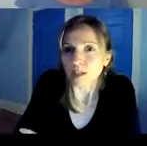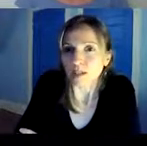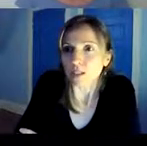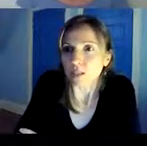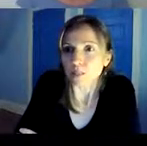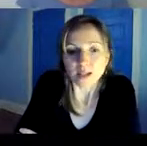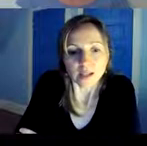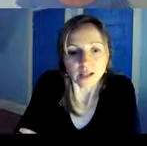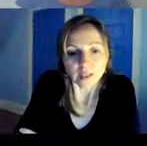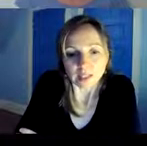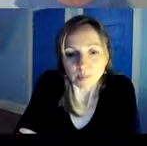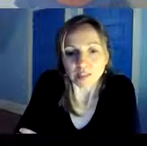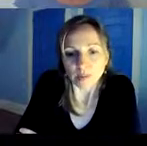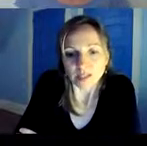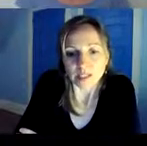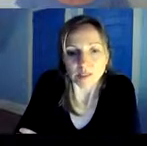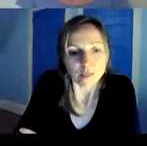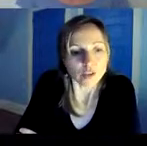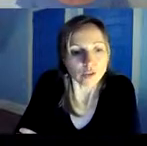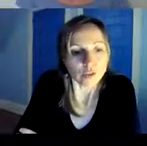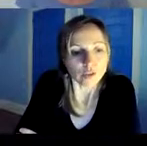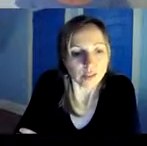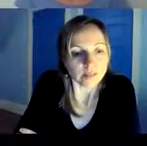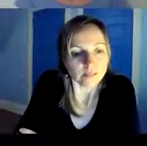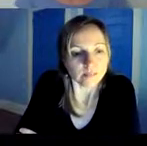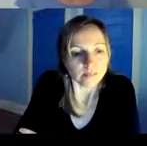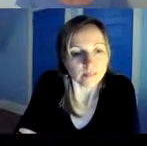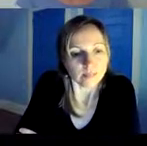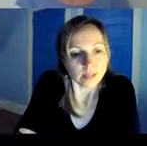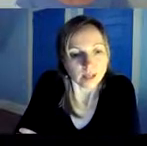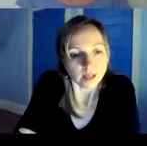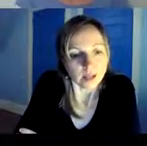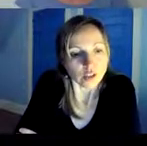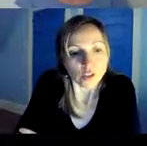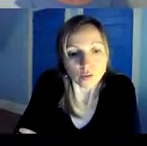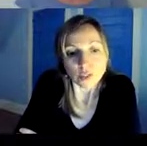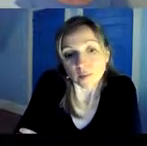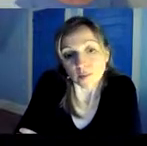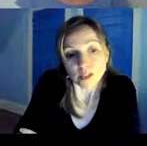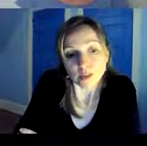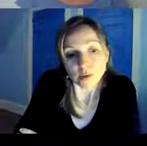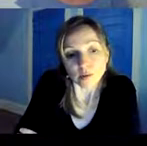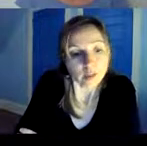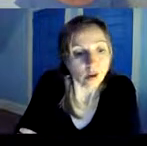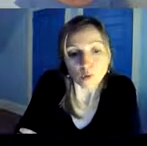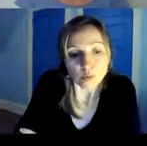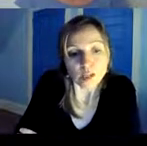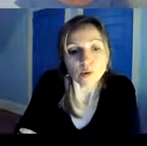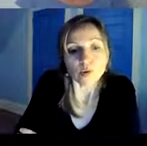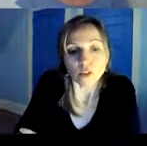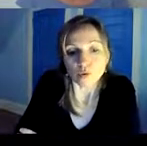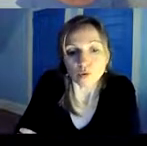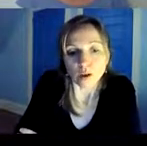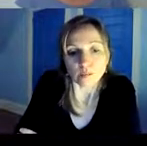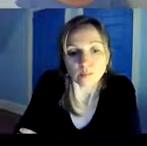about the seed bank, clip it at the base to minimize soil disturbance. And you can do this from the summer, like all through the